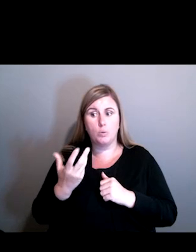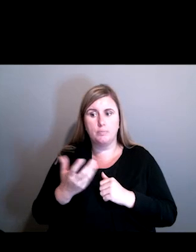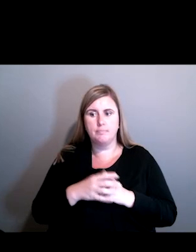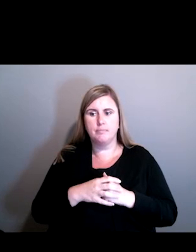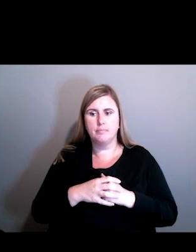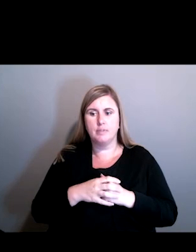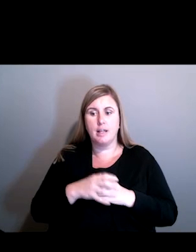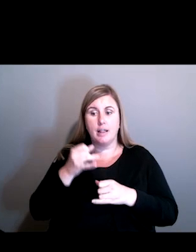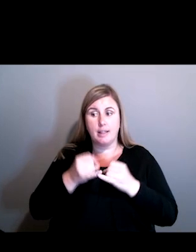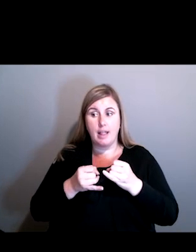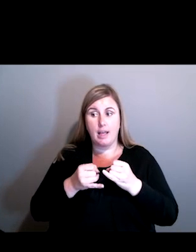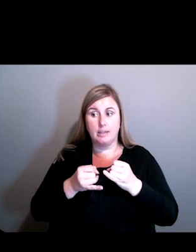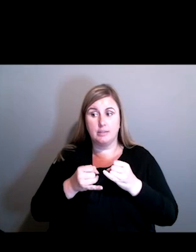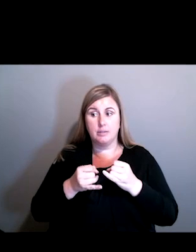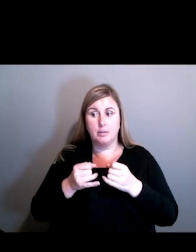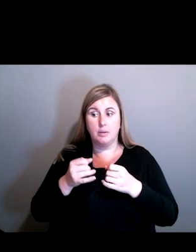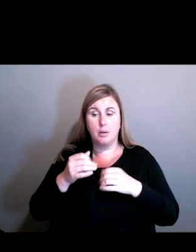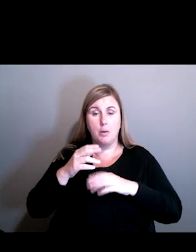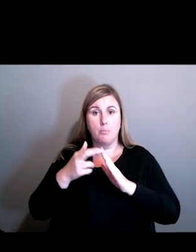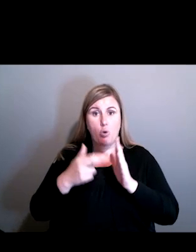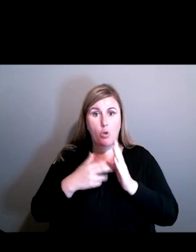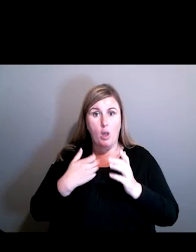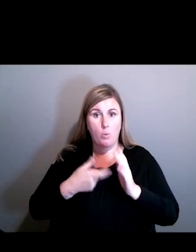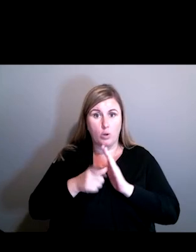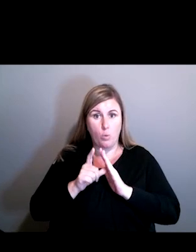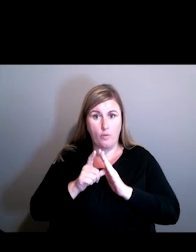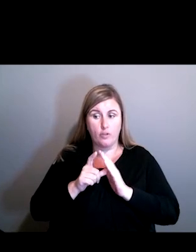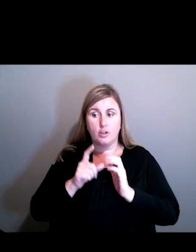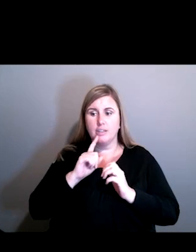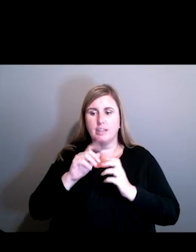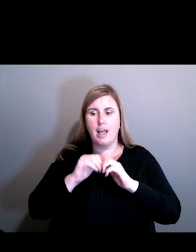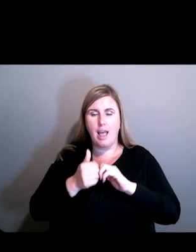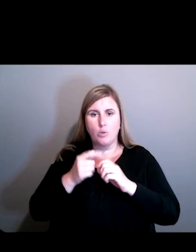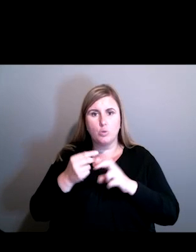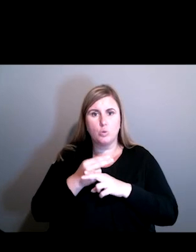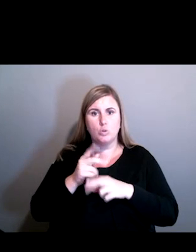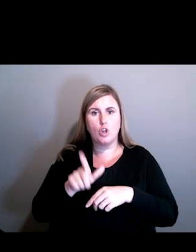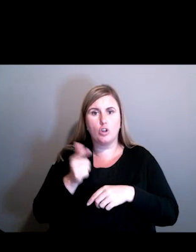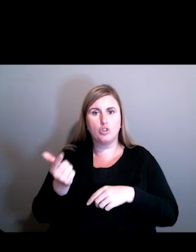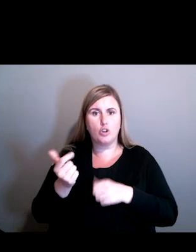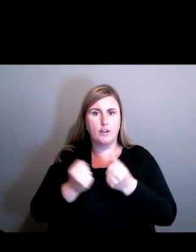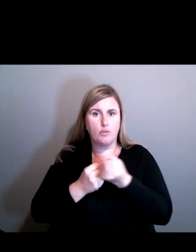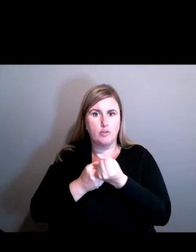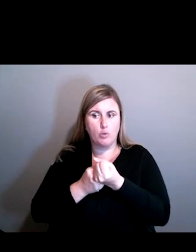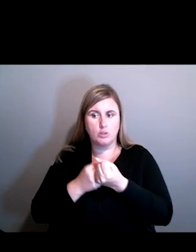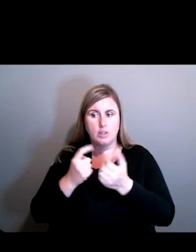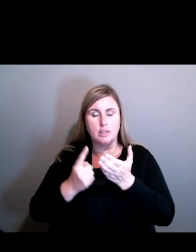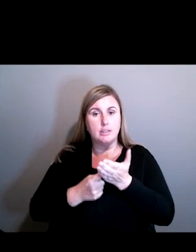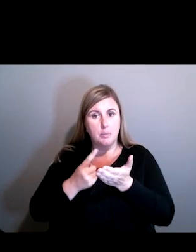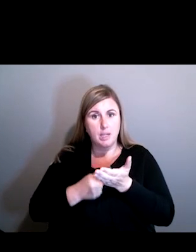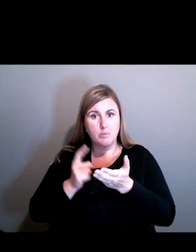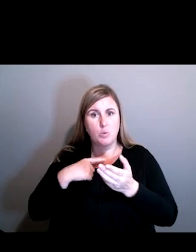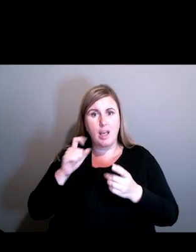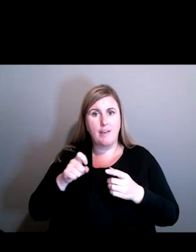the last protocols that I want to go over is how to use an alternative reinforcer. Sometimes we have